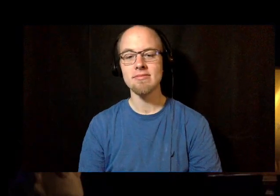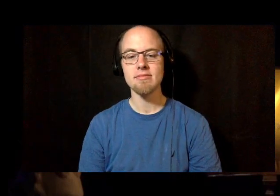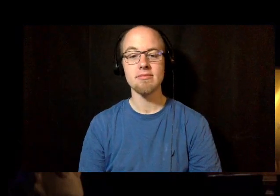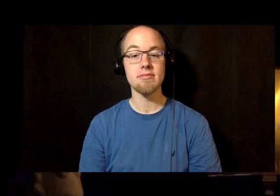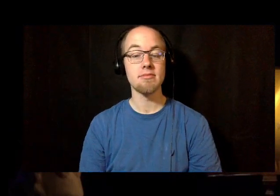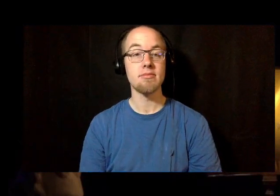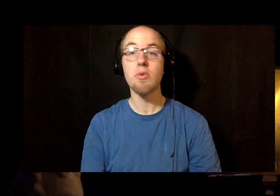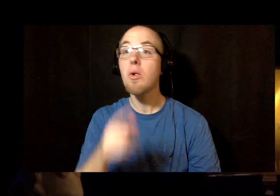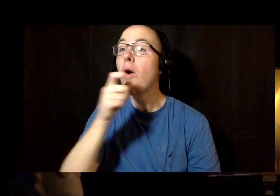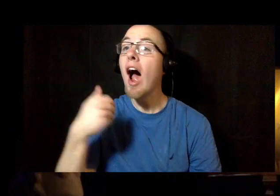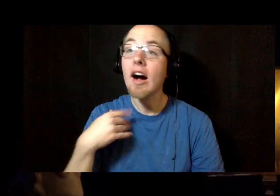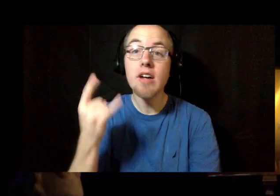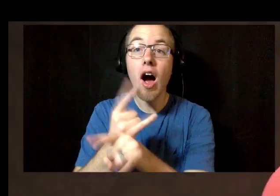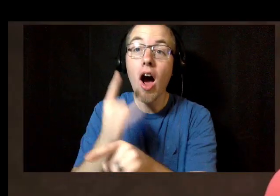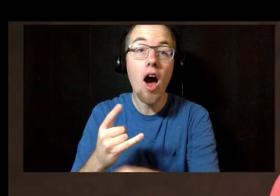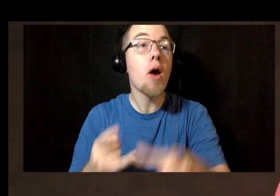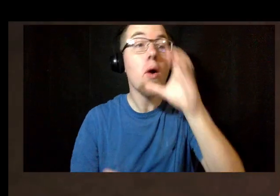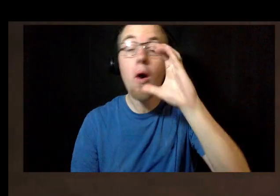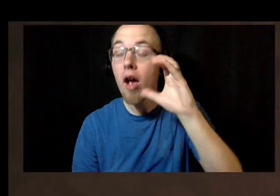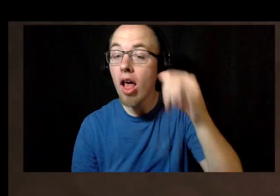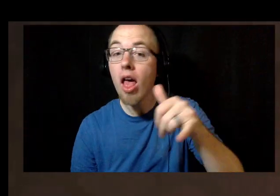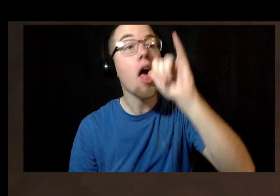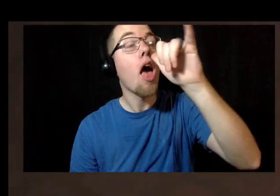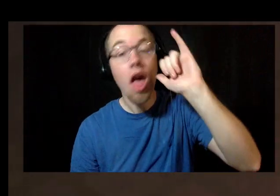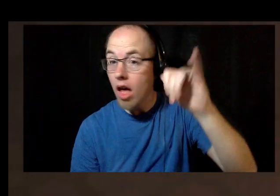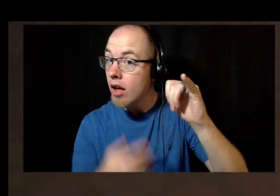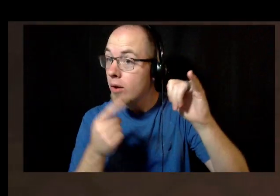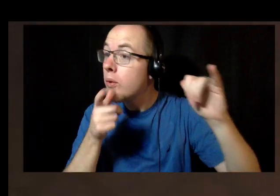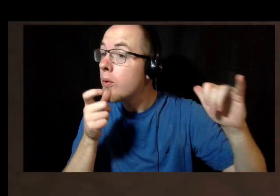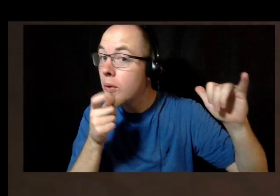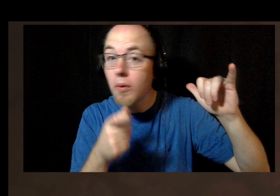Who's having an alcoholic beverage this evening? Woo!